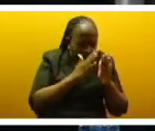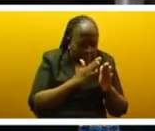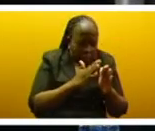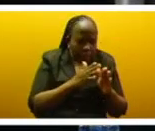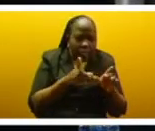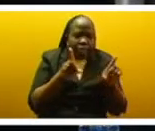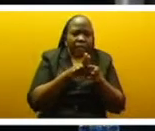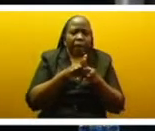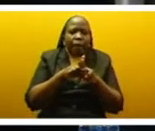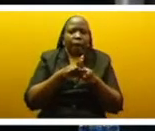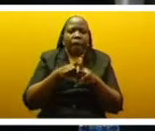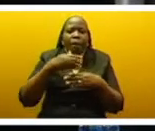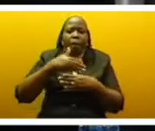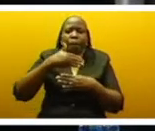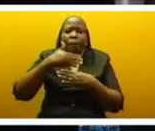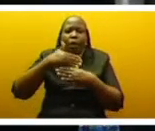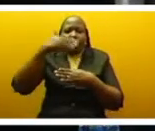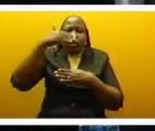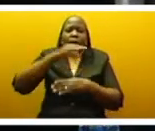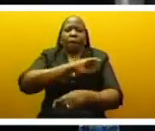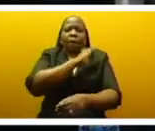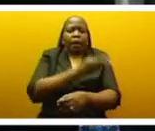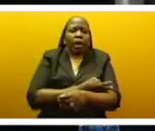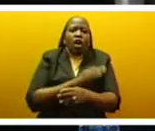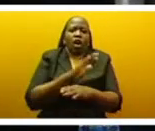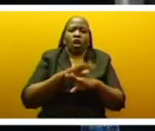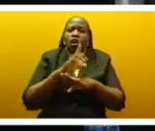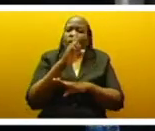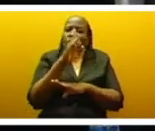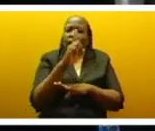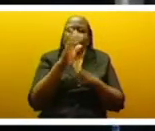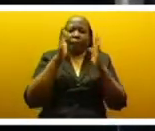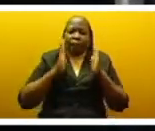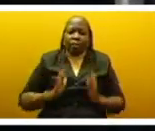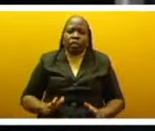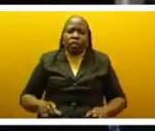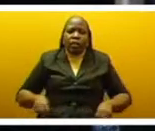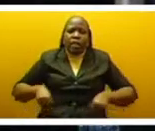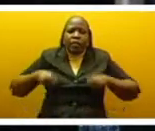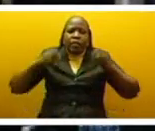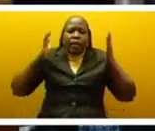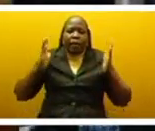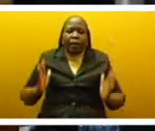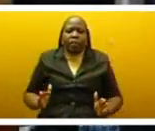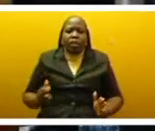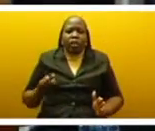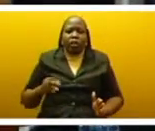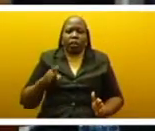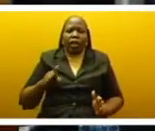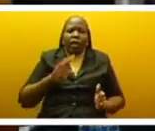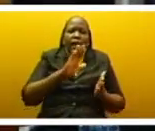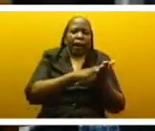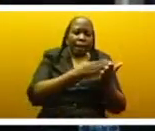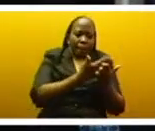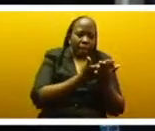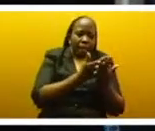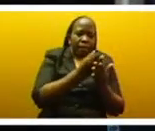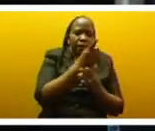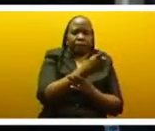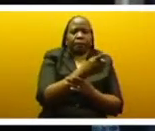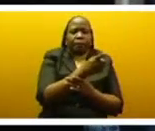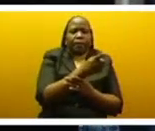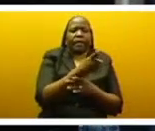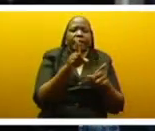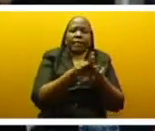and boundless powers in one individual, the chairman of the appellants. Now, as we